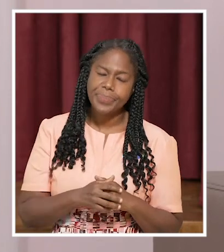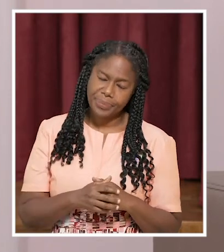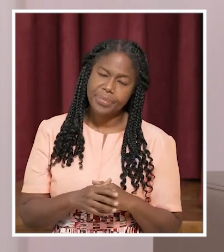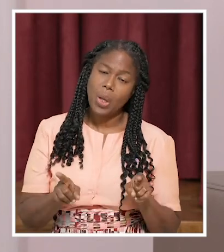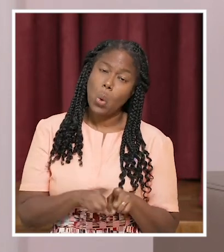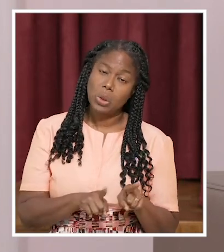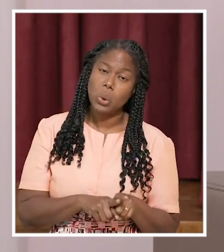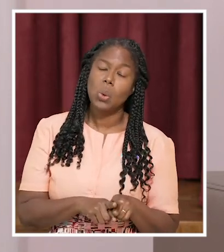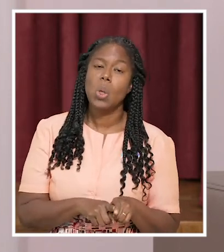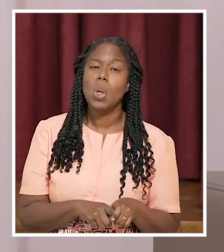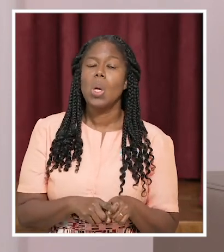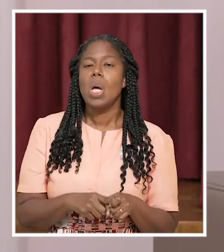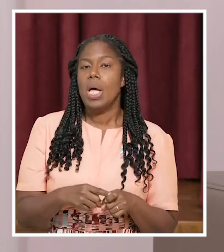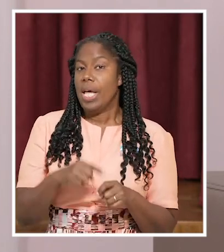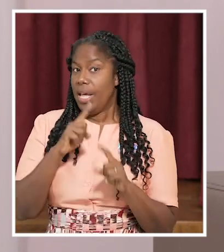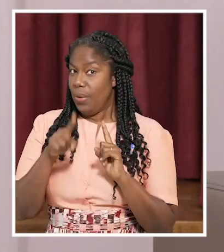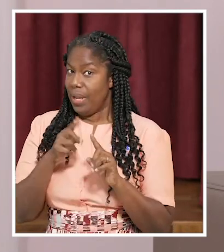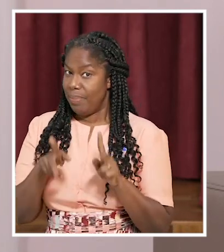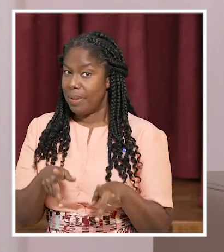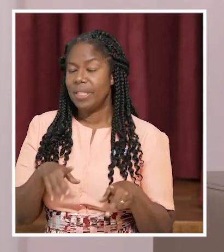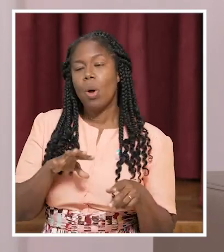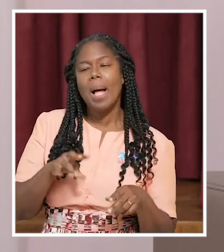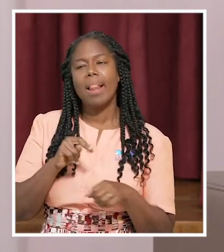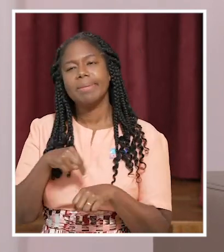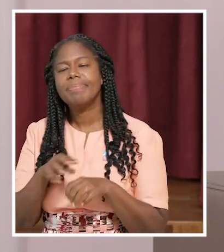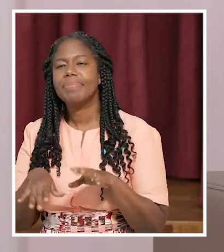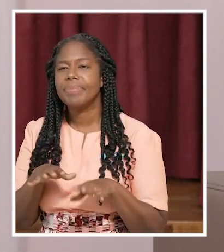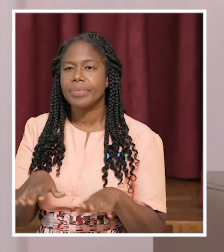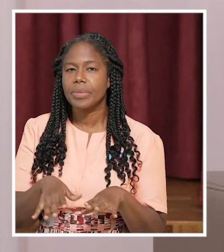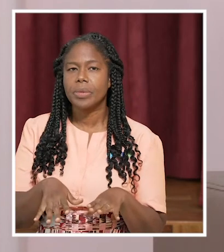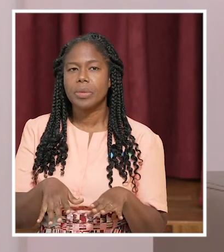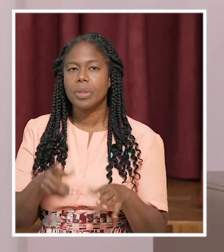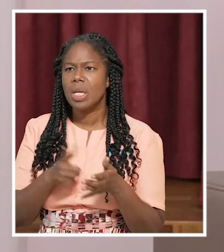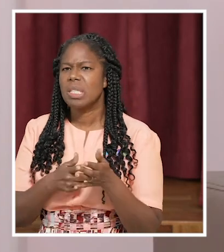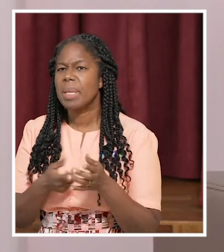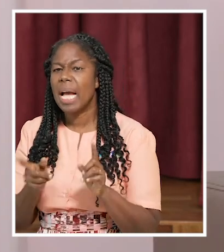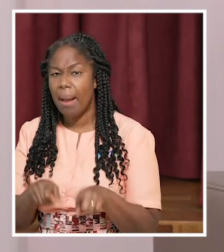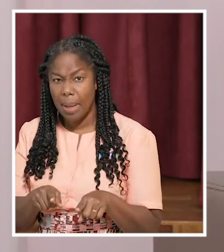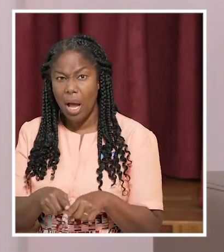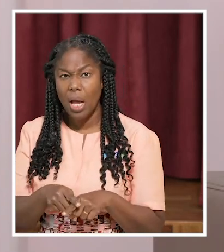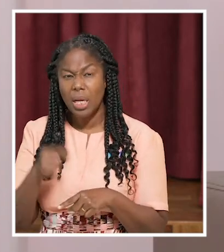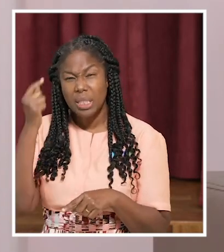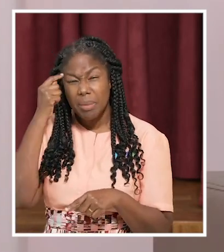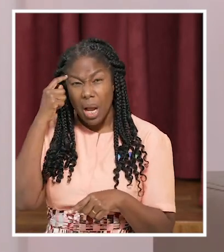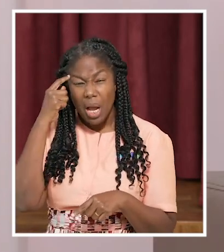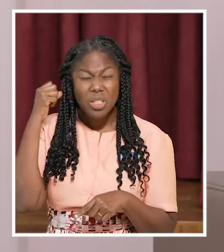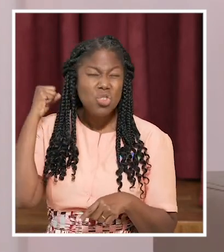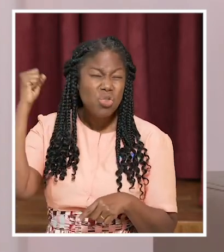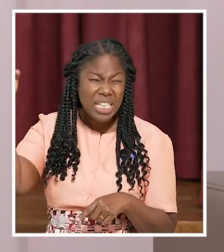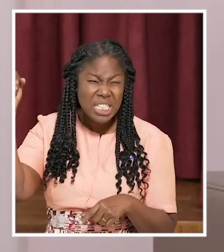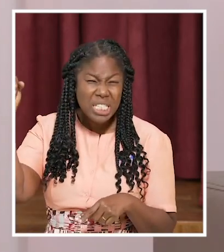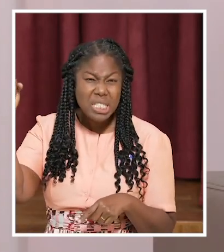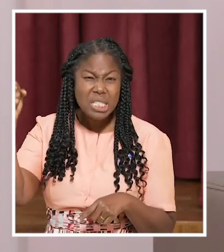Similarly, asthma attacks can be more frequent. Stomach conditions can be worse when they're intensely stressful. Blood